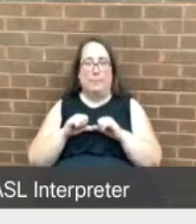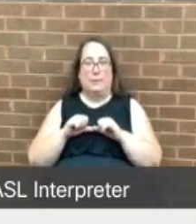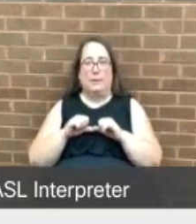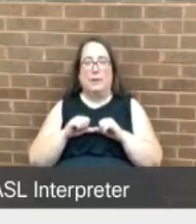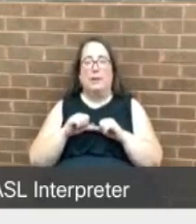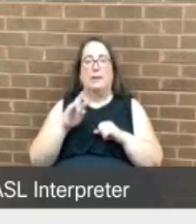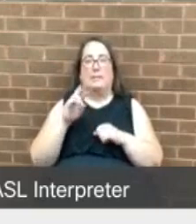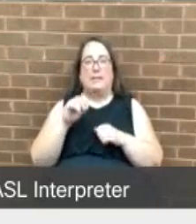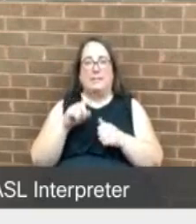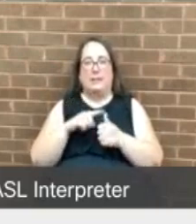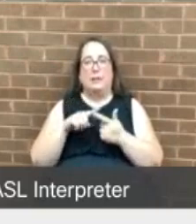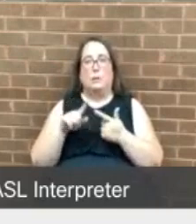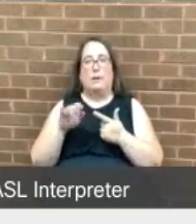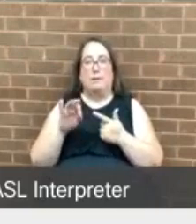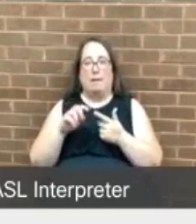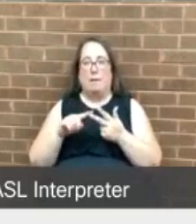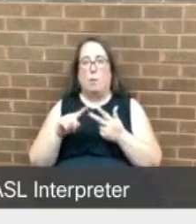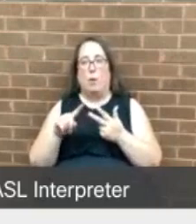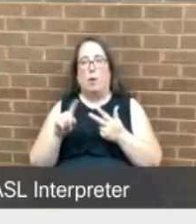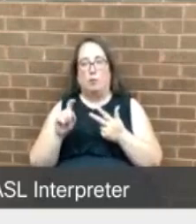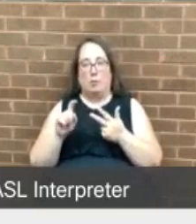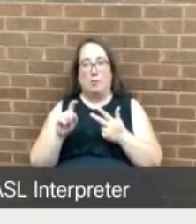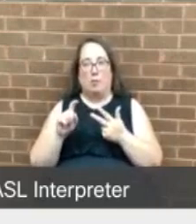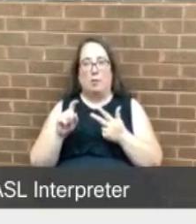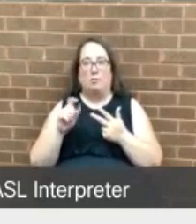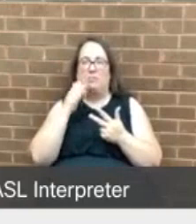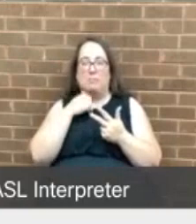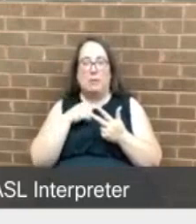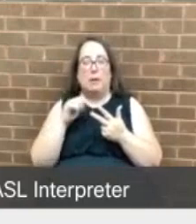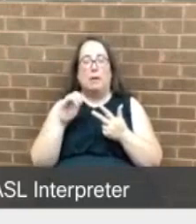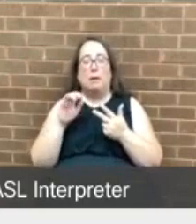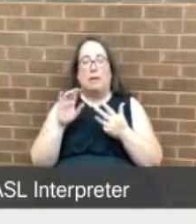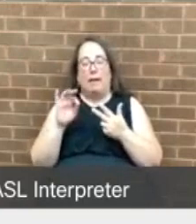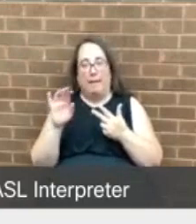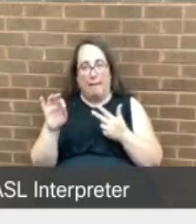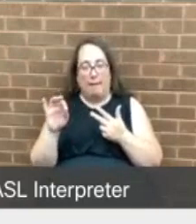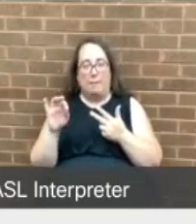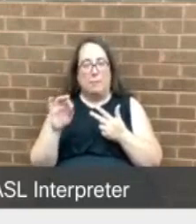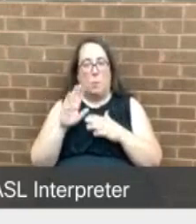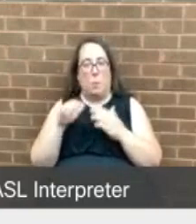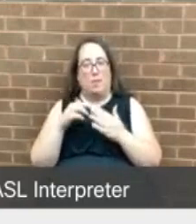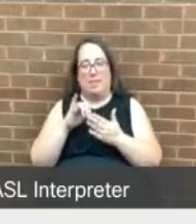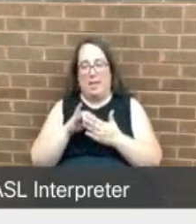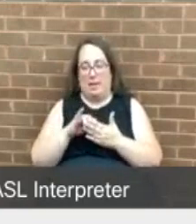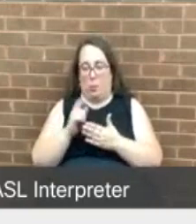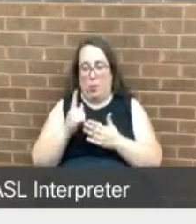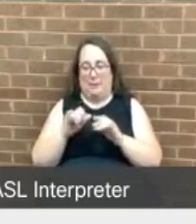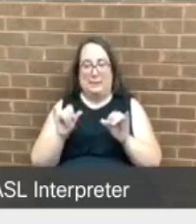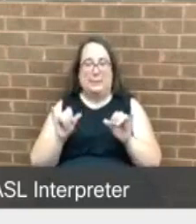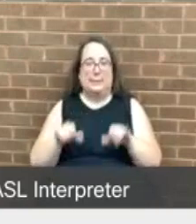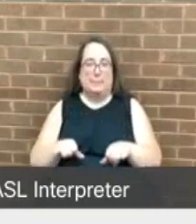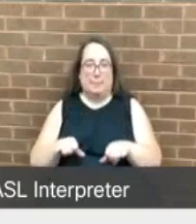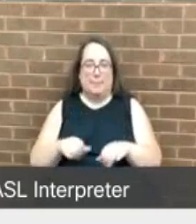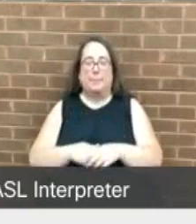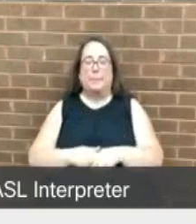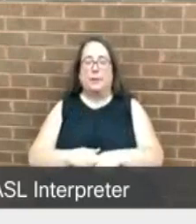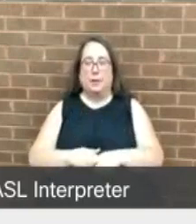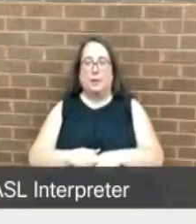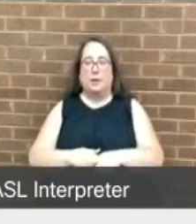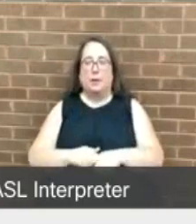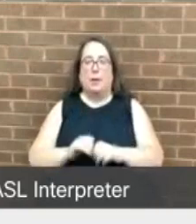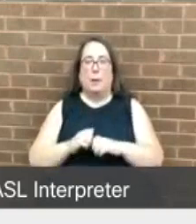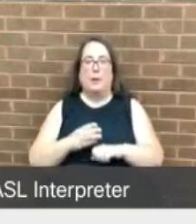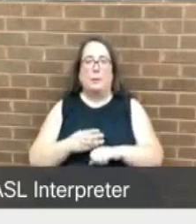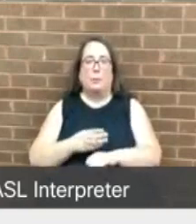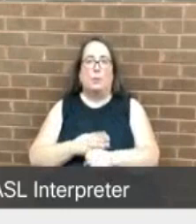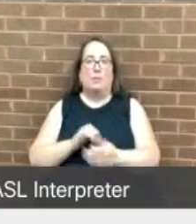Route 70, Route 29, 100 or 99, kind of all of that in kind of one system, and